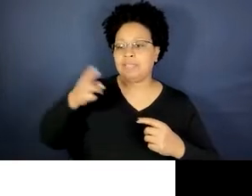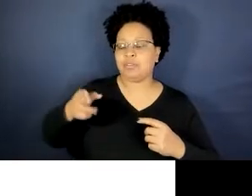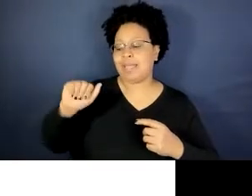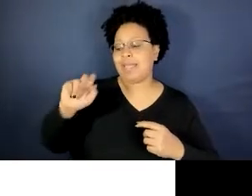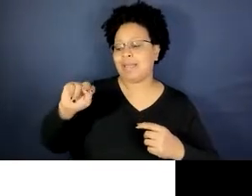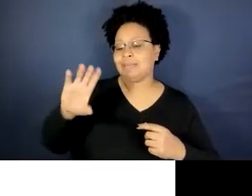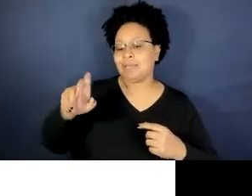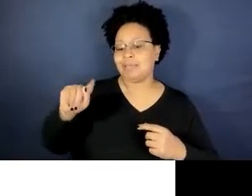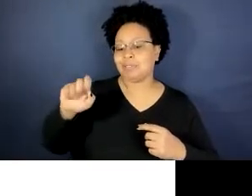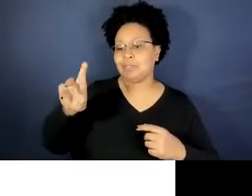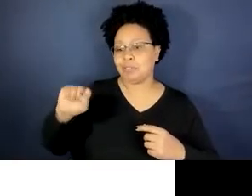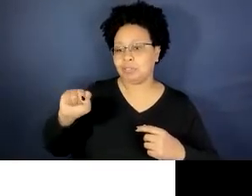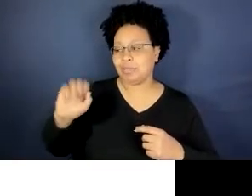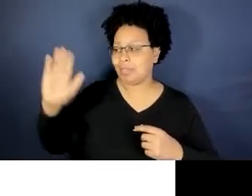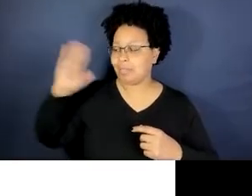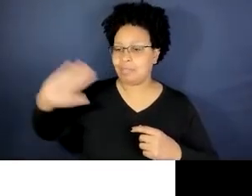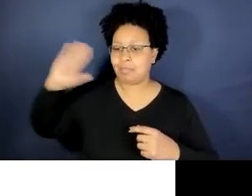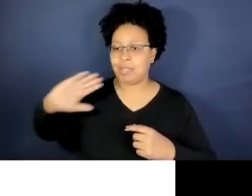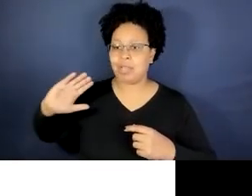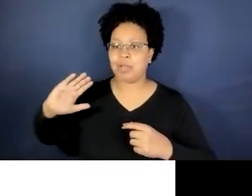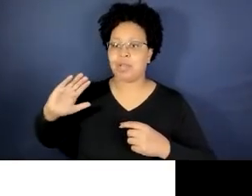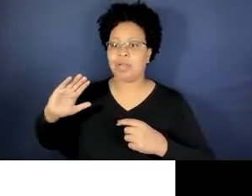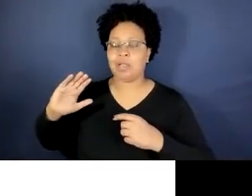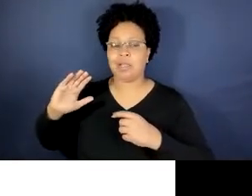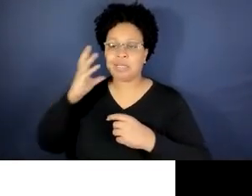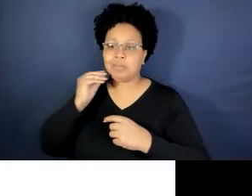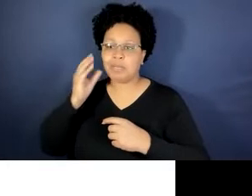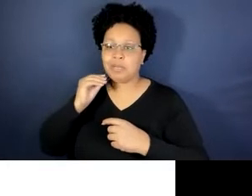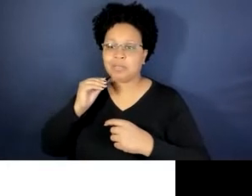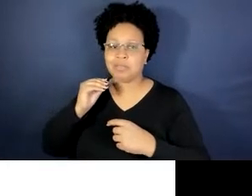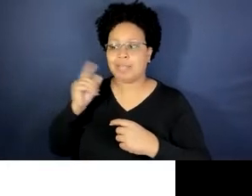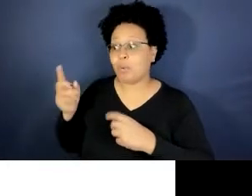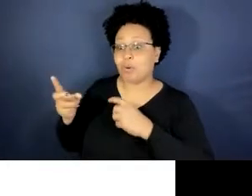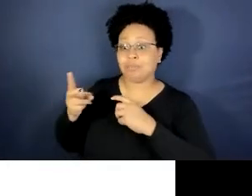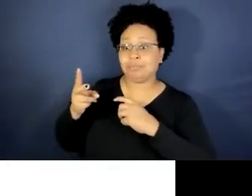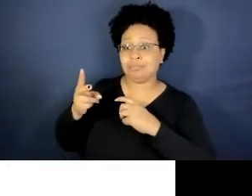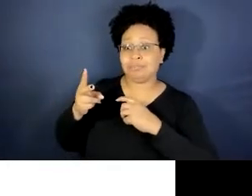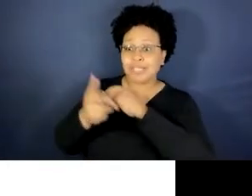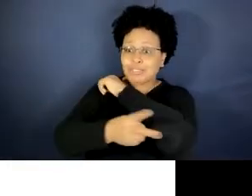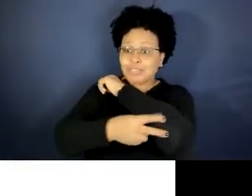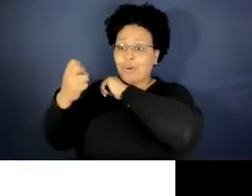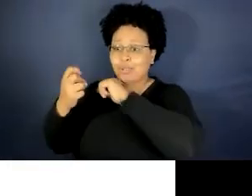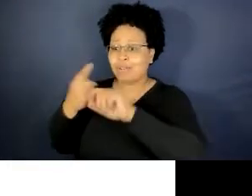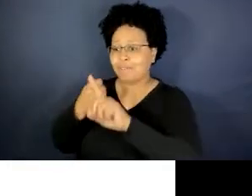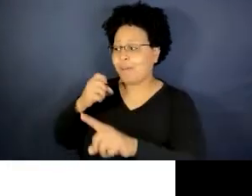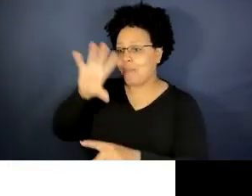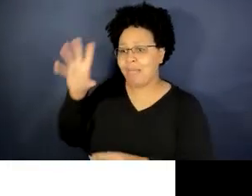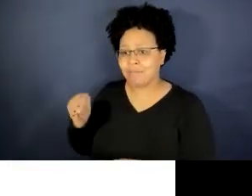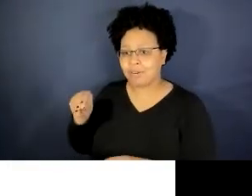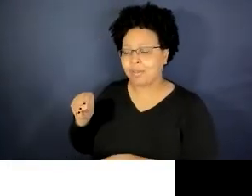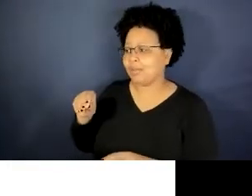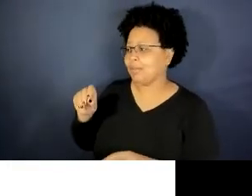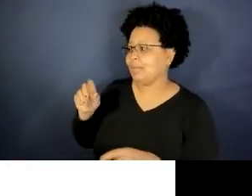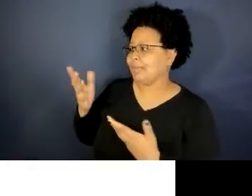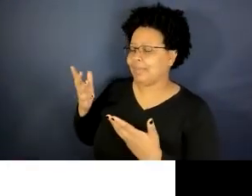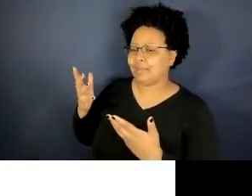stealing experience, because their bodies were literally stolen from their land. They think about the pain of not seeing their